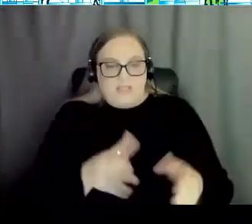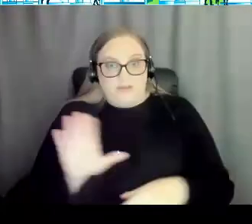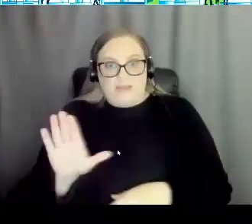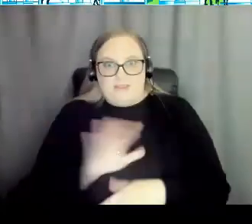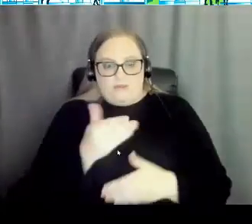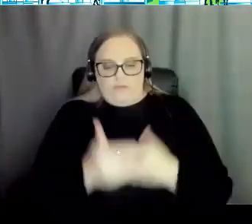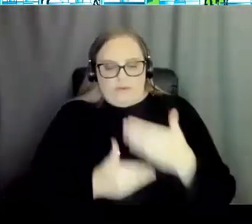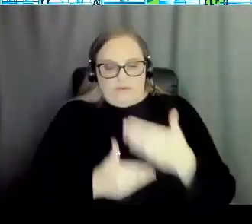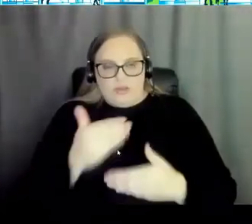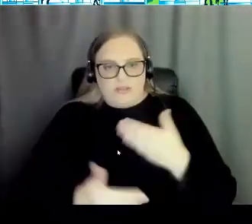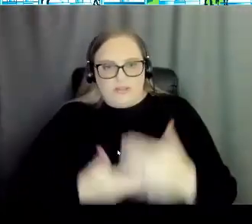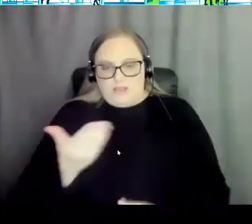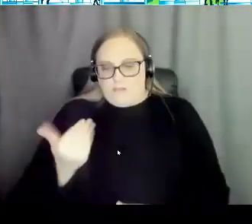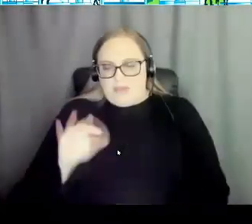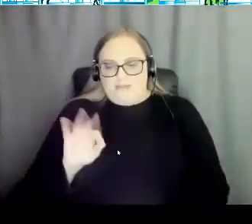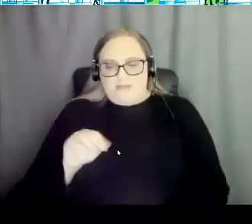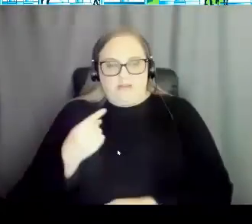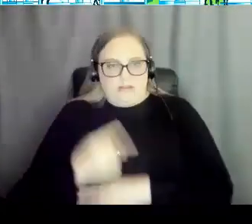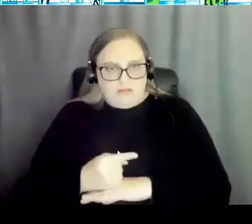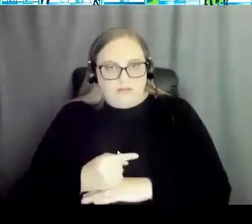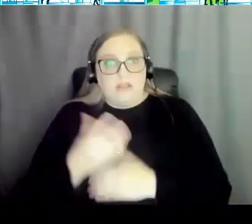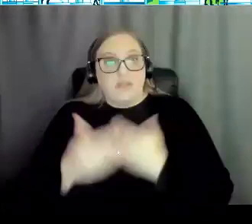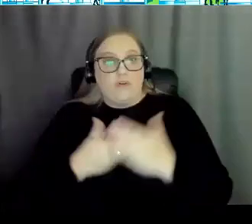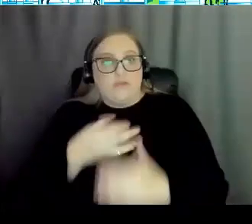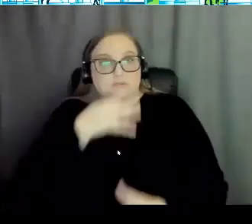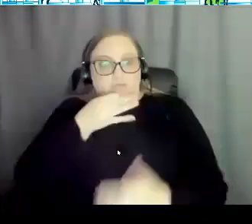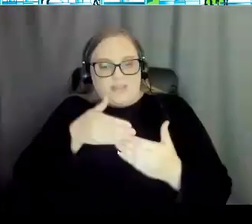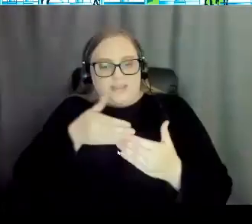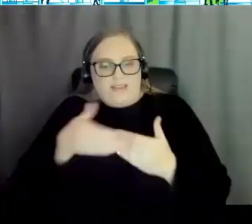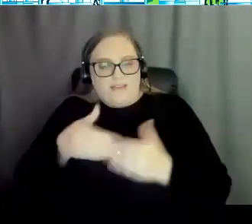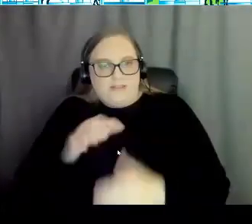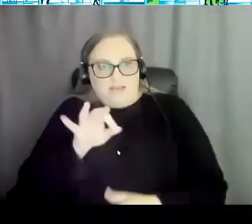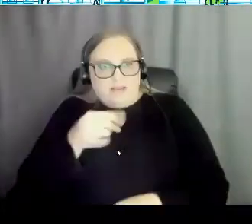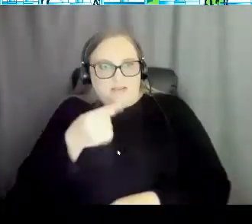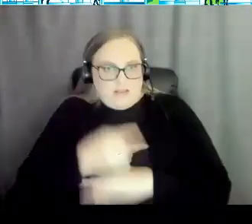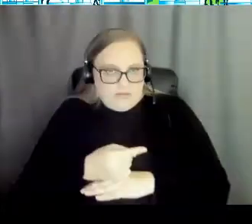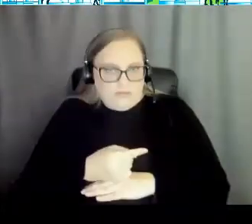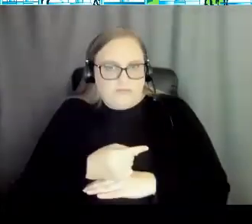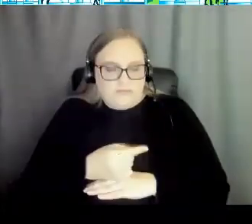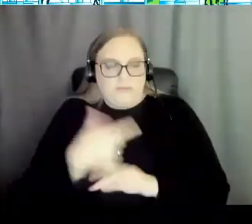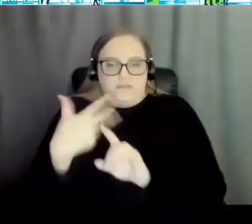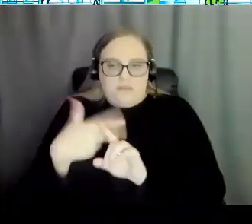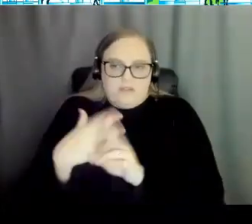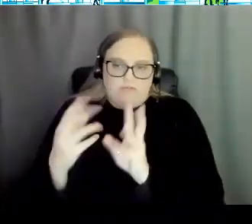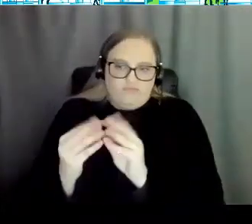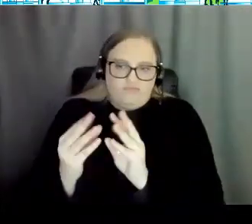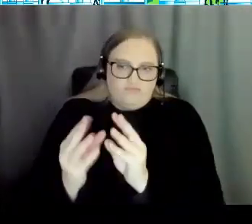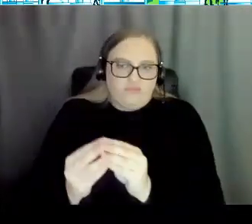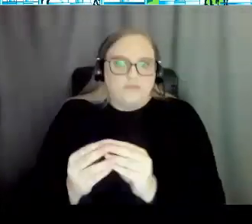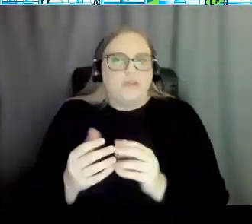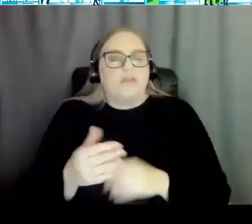past 90 days and the progress they're looking forward to making in the next 90 days. So they gave about